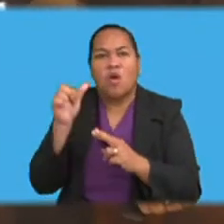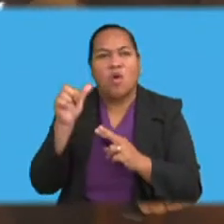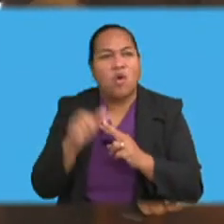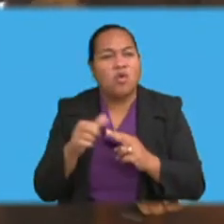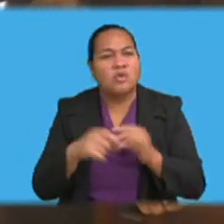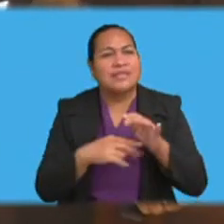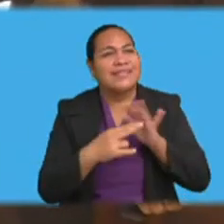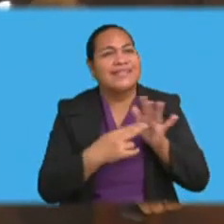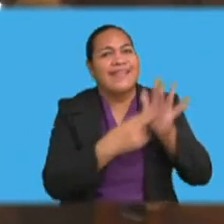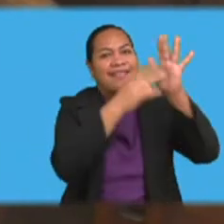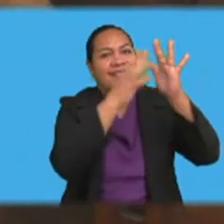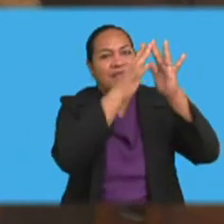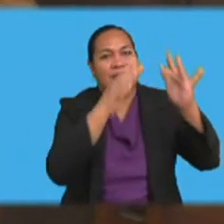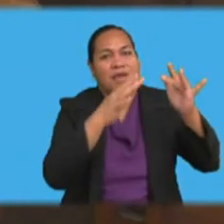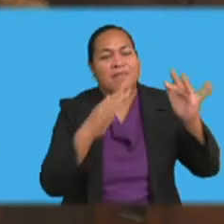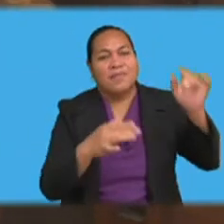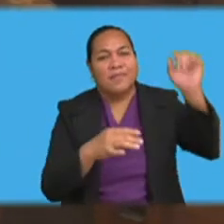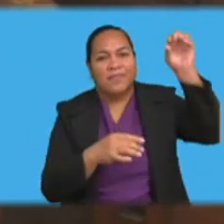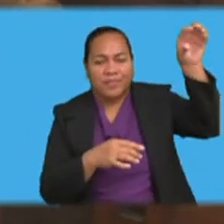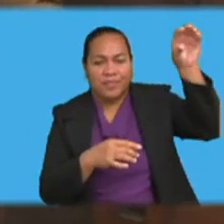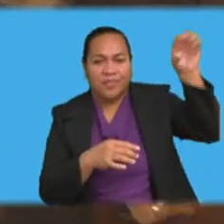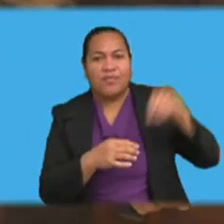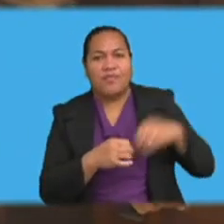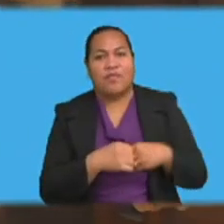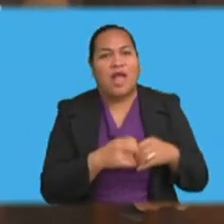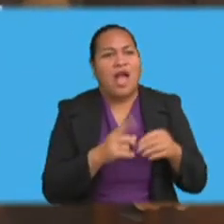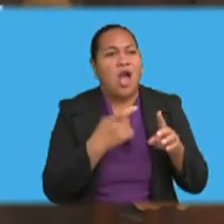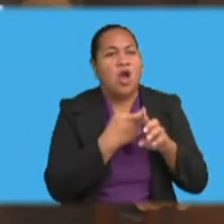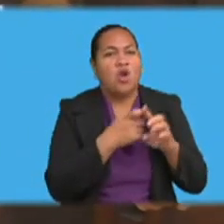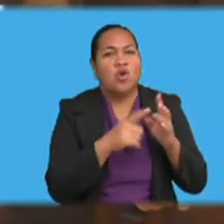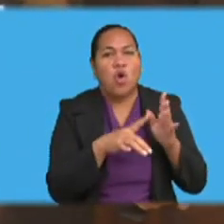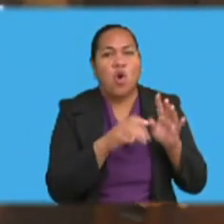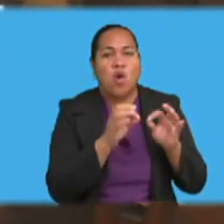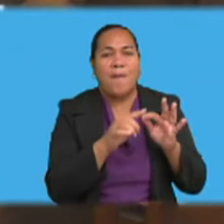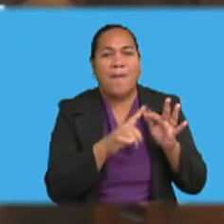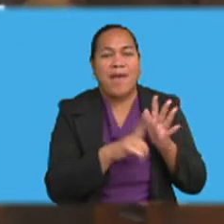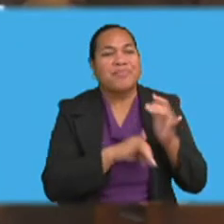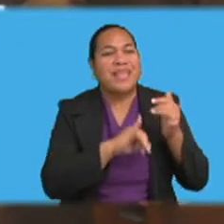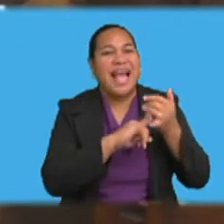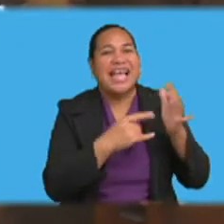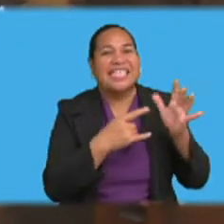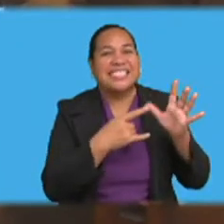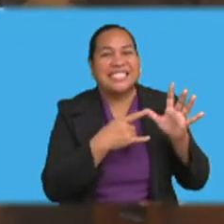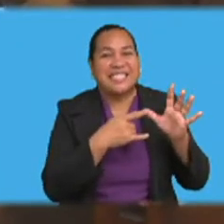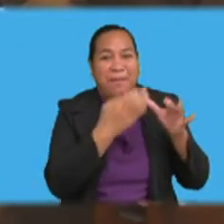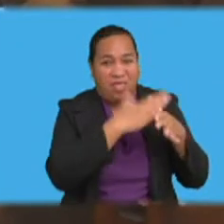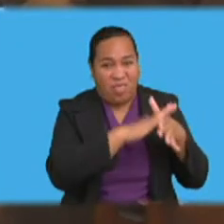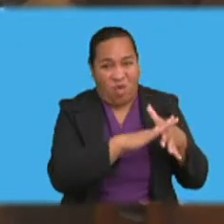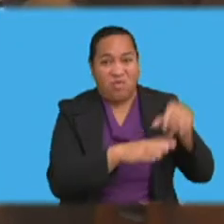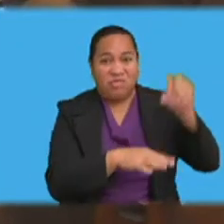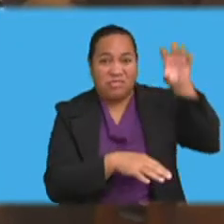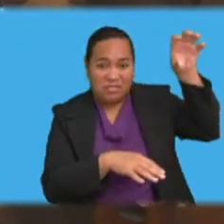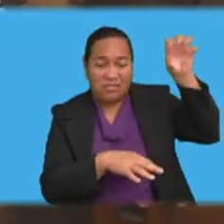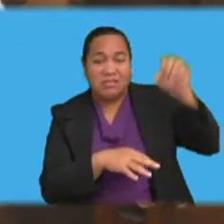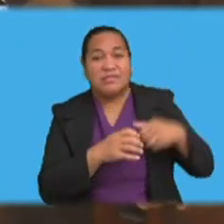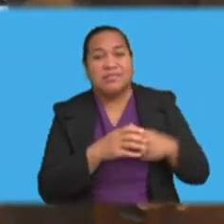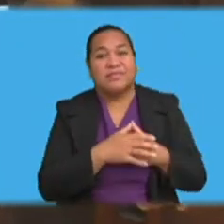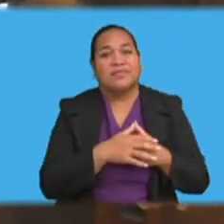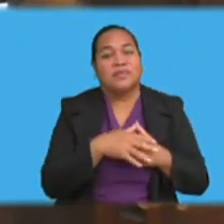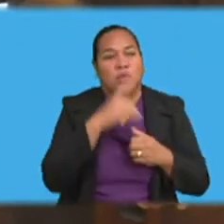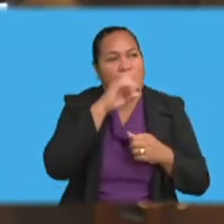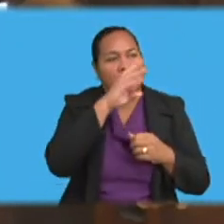of Nandi, Korombembe village and Nangando village, rural Ra, Rambulu village and